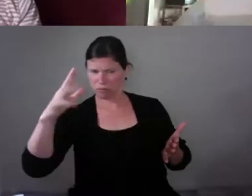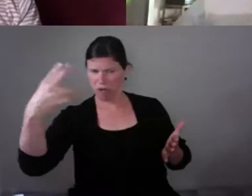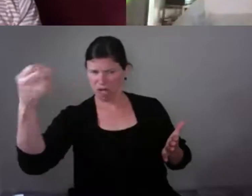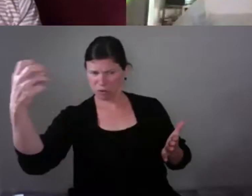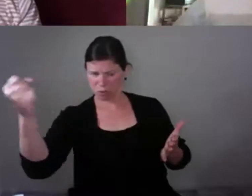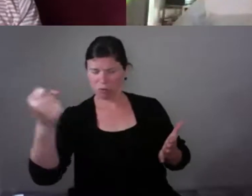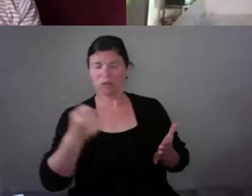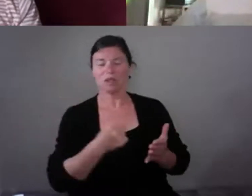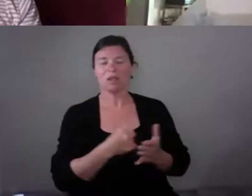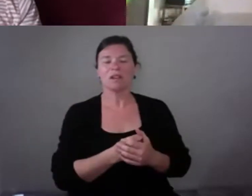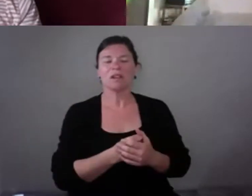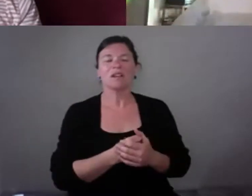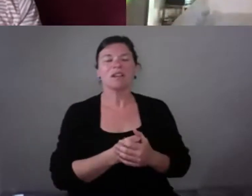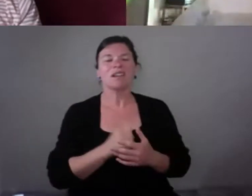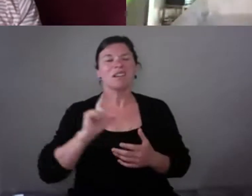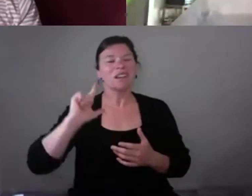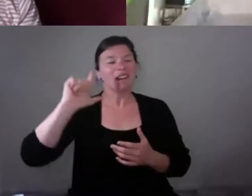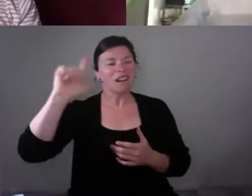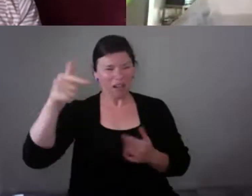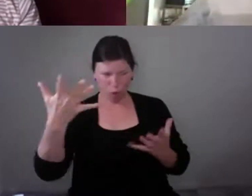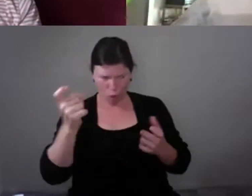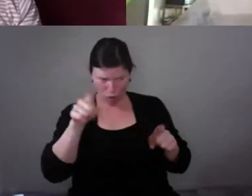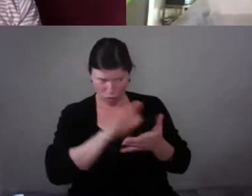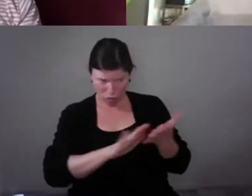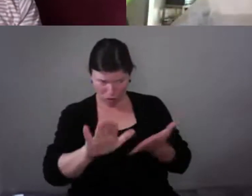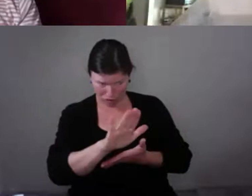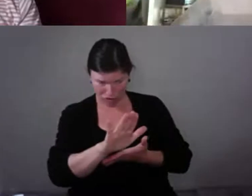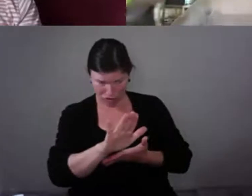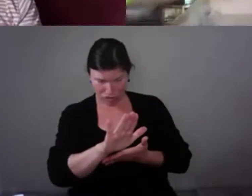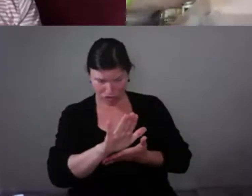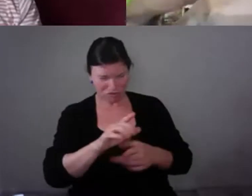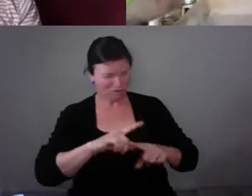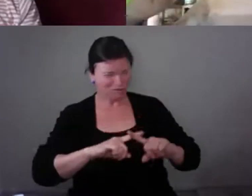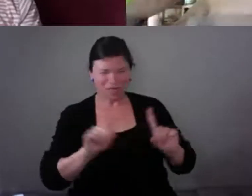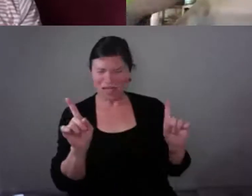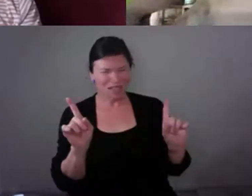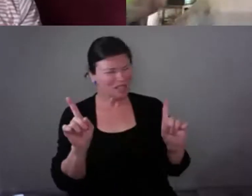school, and then you wanted to go to college, but Mm,